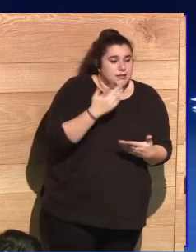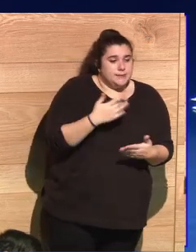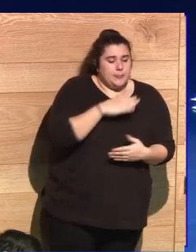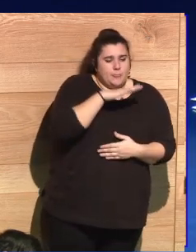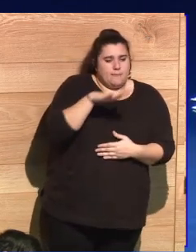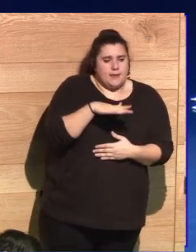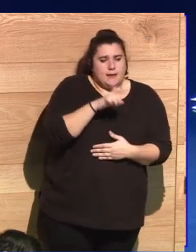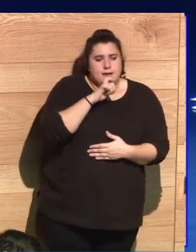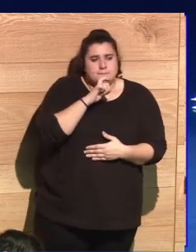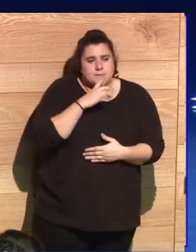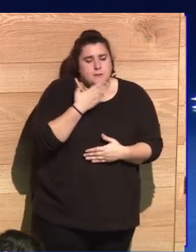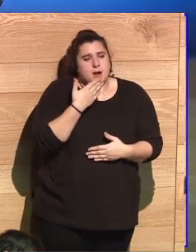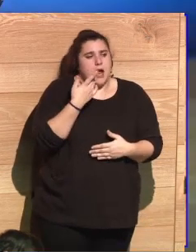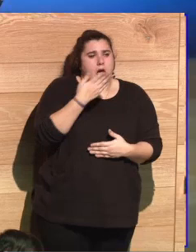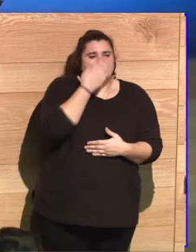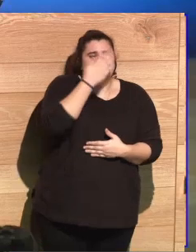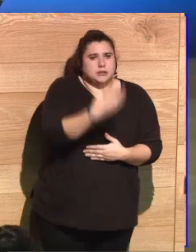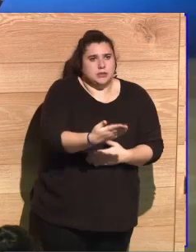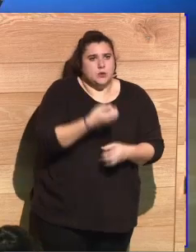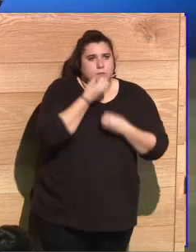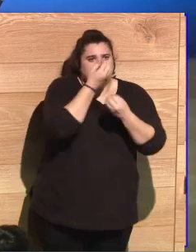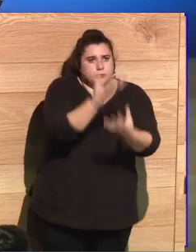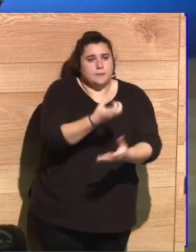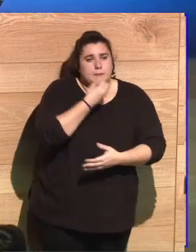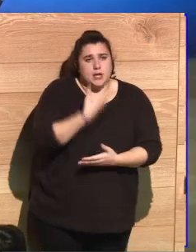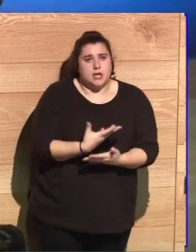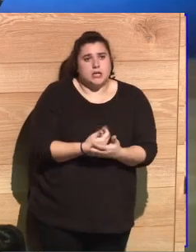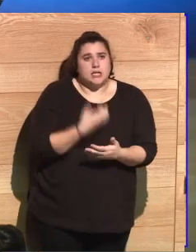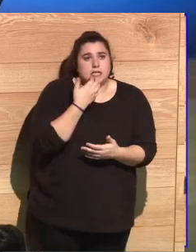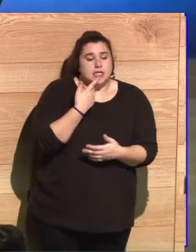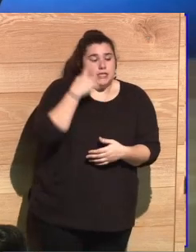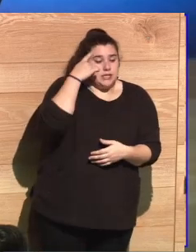enough to know that I'm not facing that kind of problem anymore.